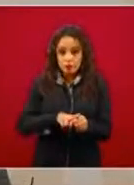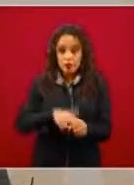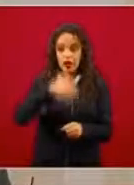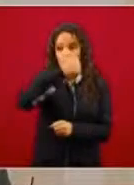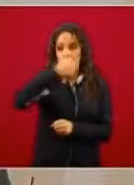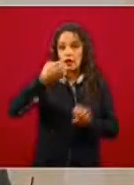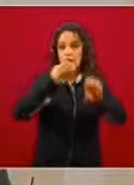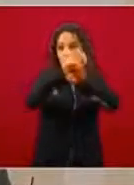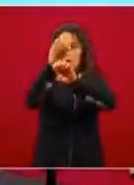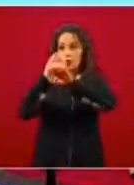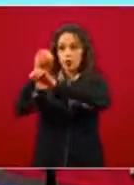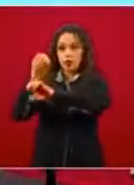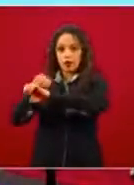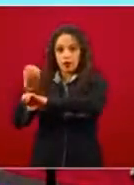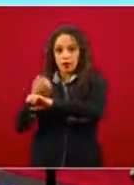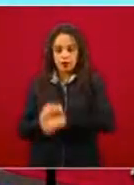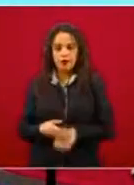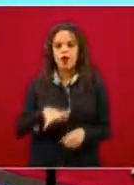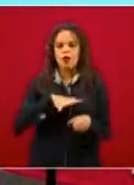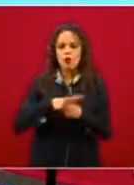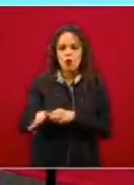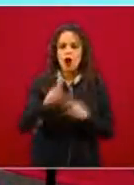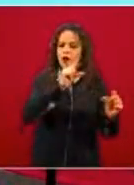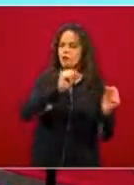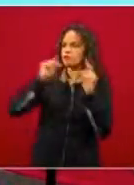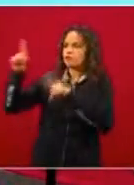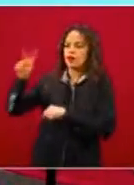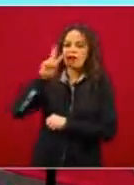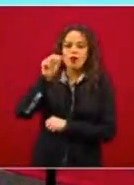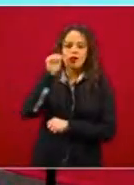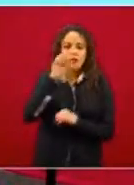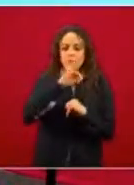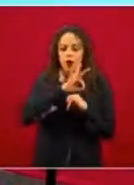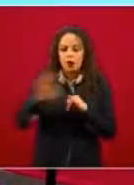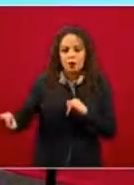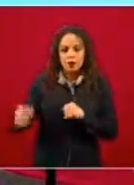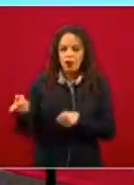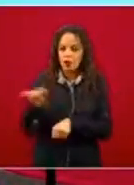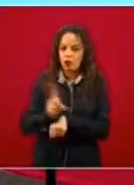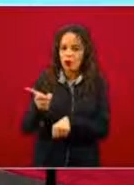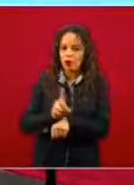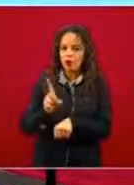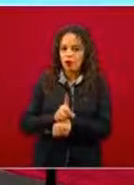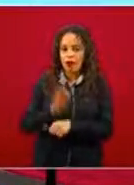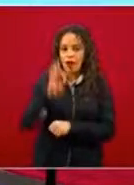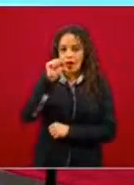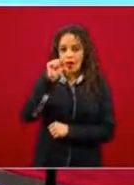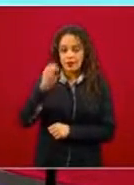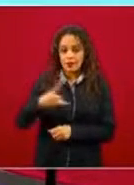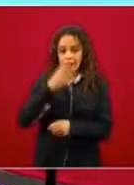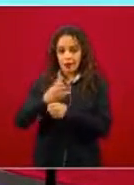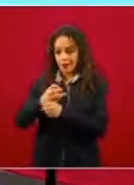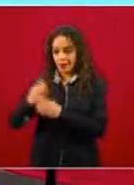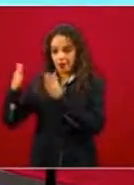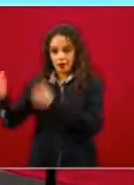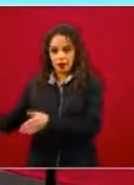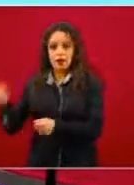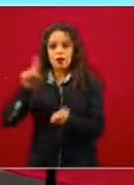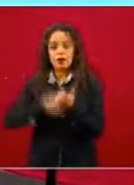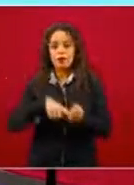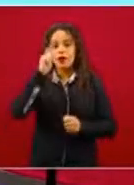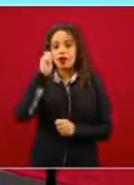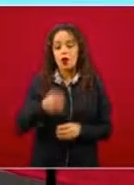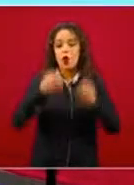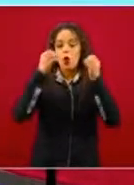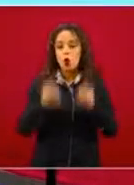um, full occupancy on the beds and hospitals. We have monitored this since the